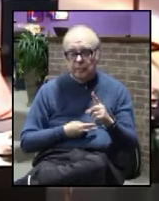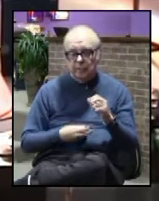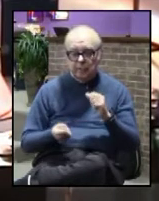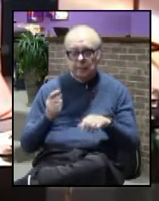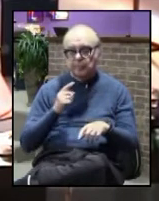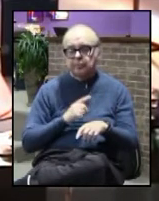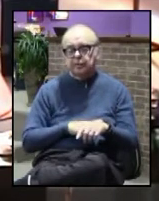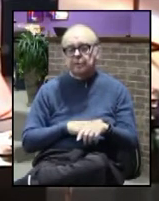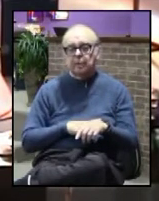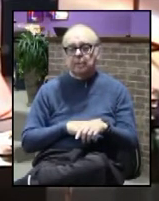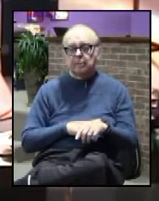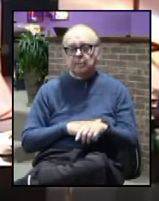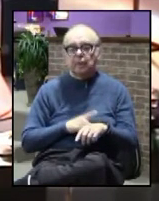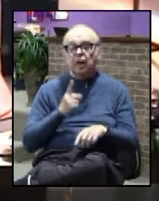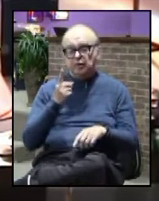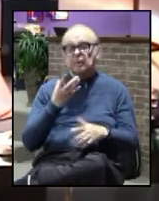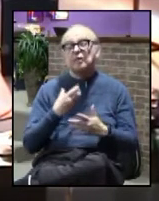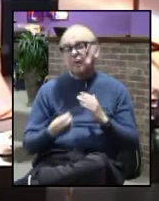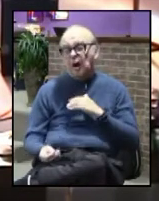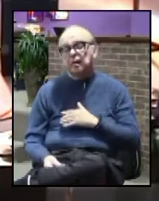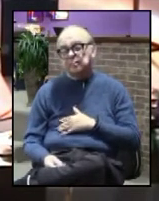most of the time, you're gone.